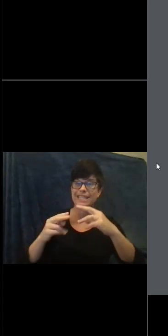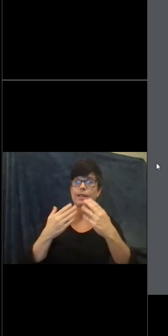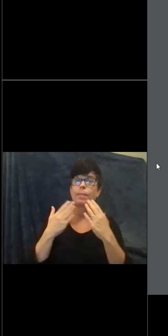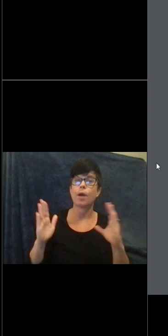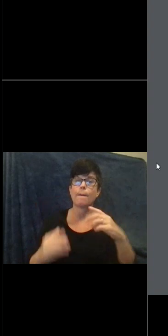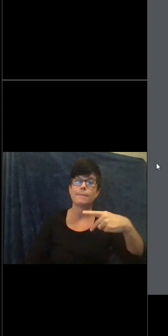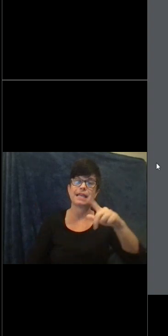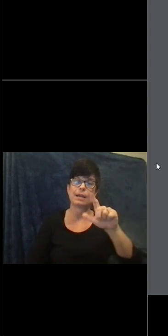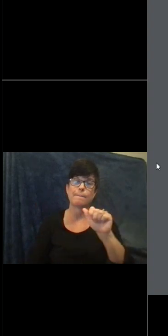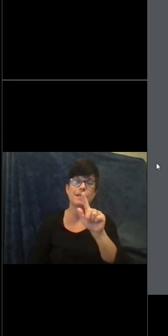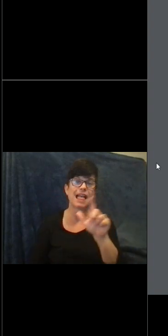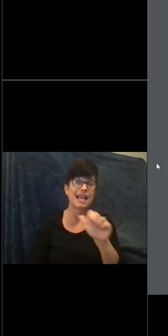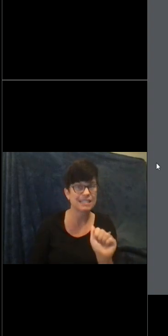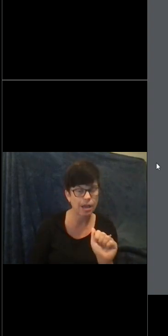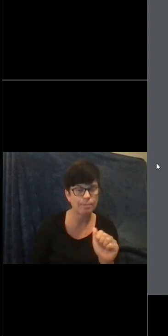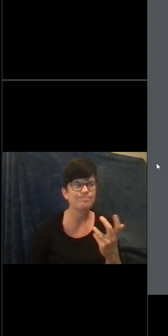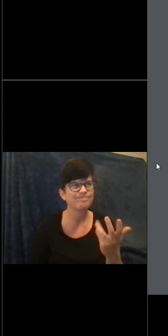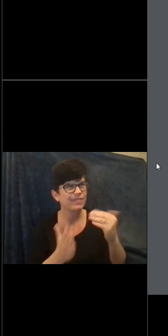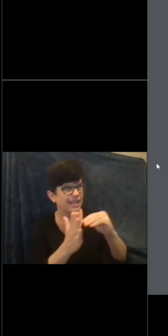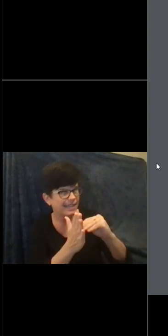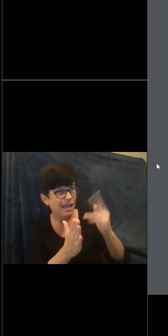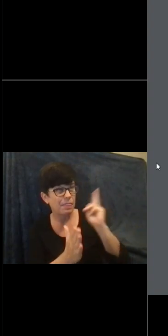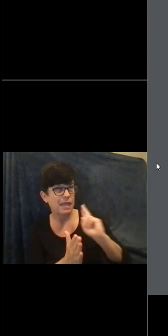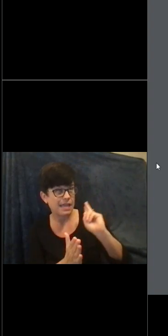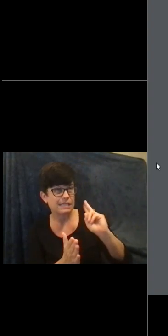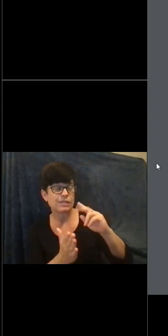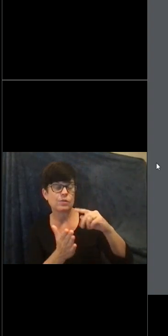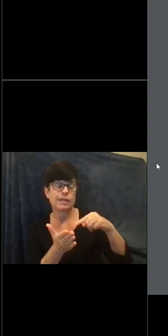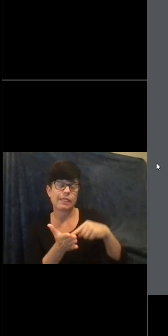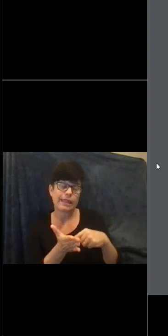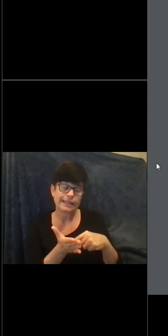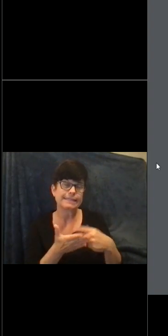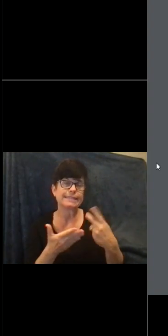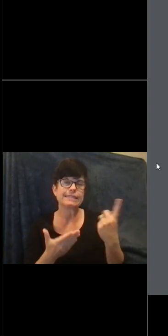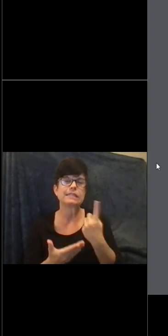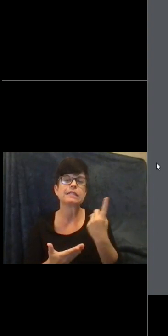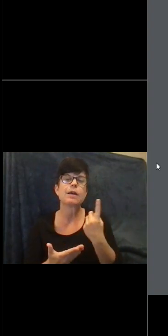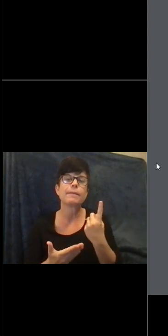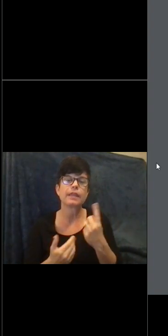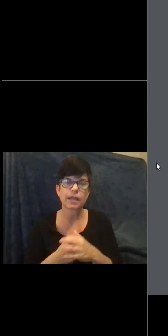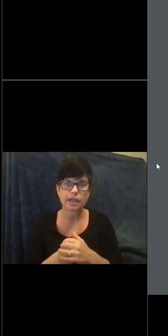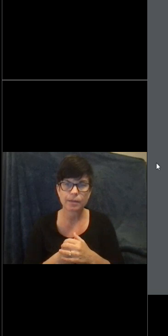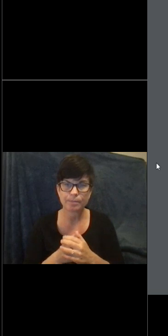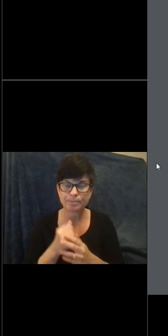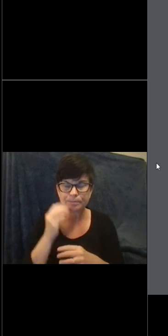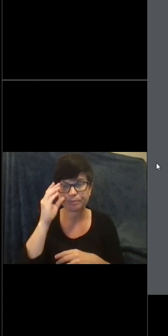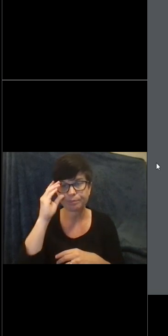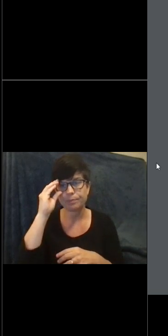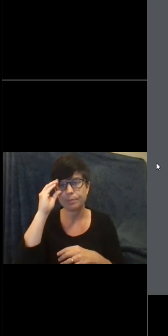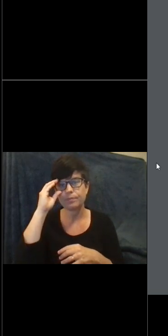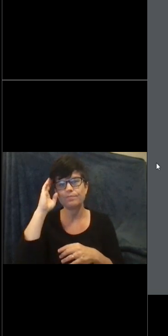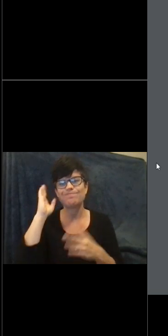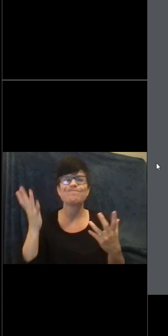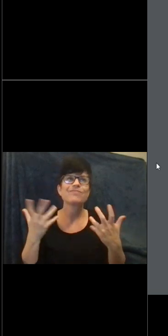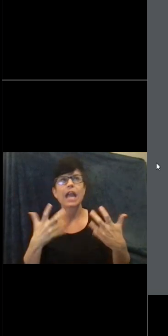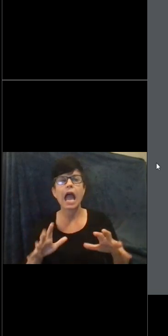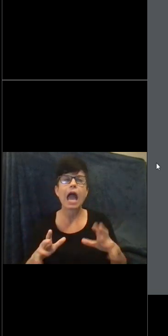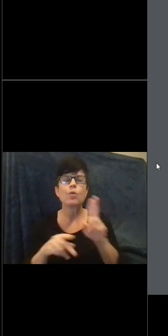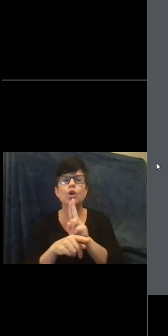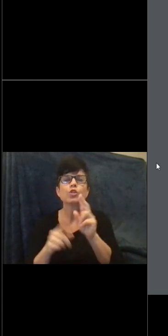And again, just to go through the history again, this is something that was, I don't want to use the word given,